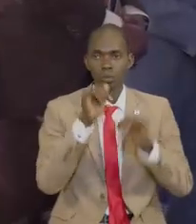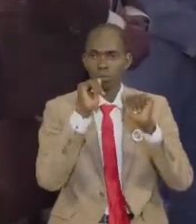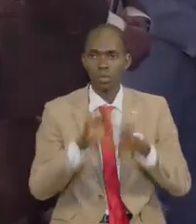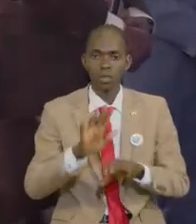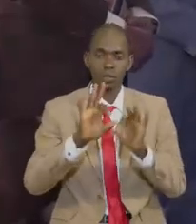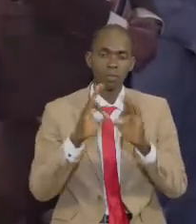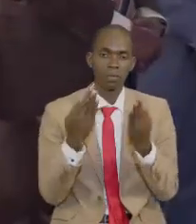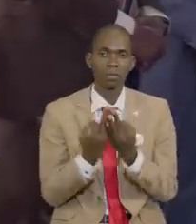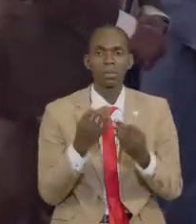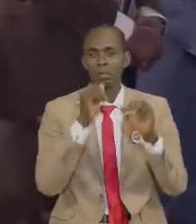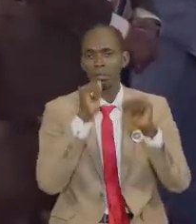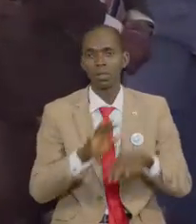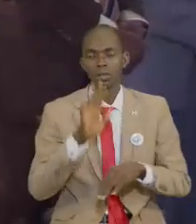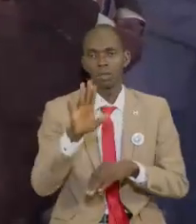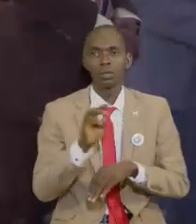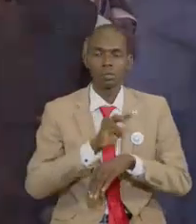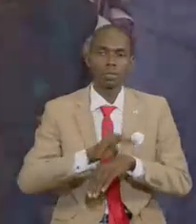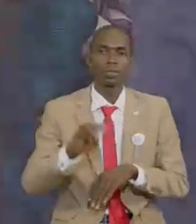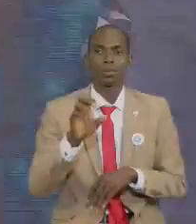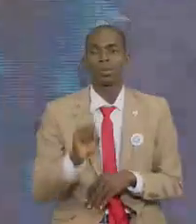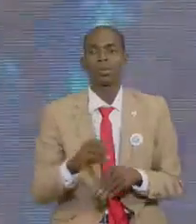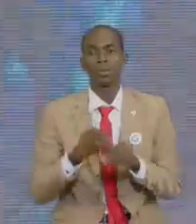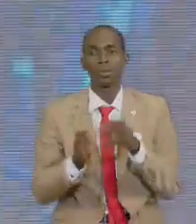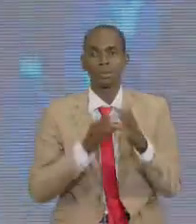bless your ministries.